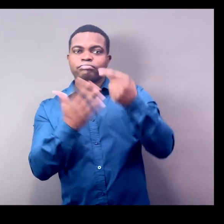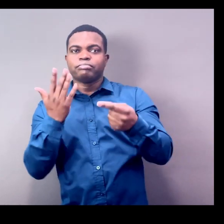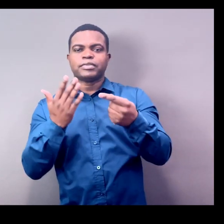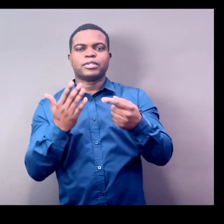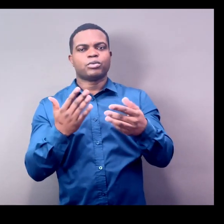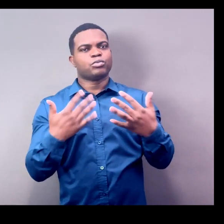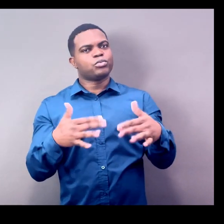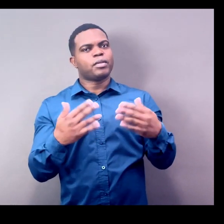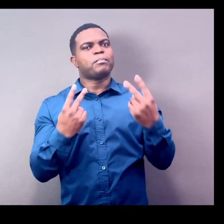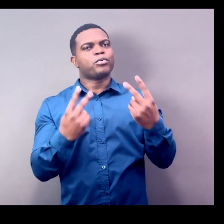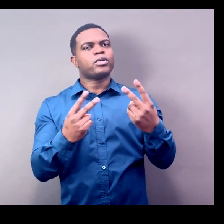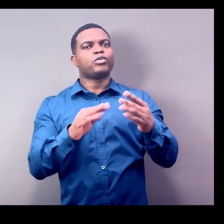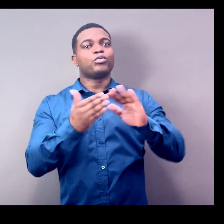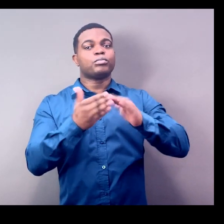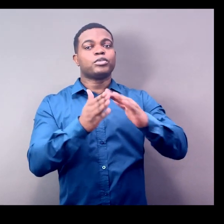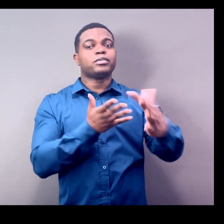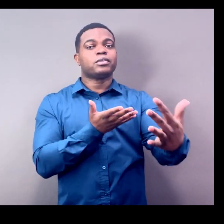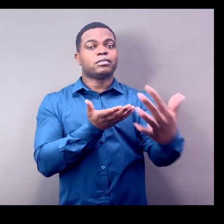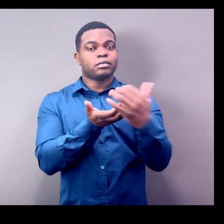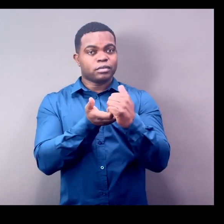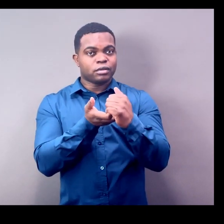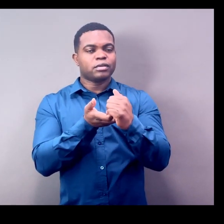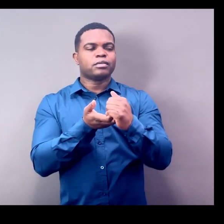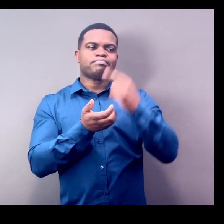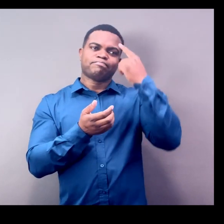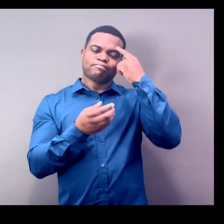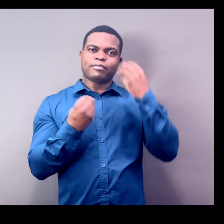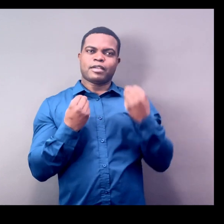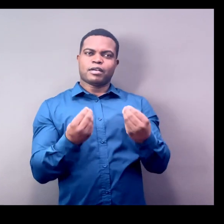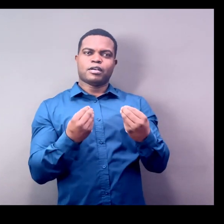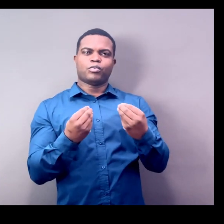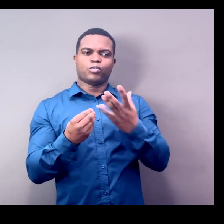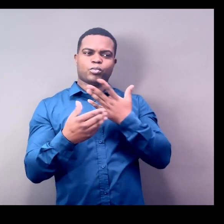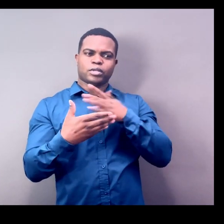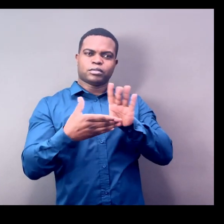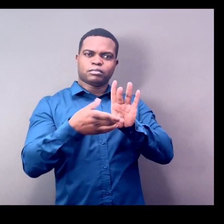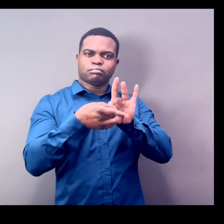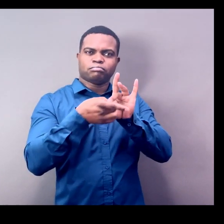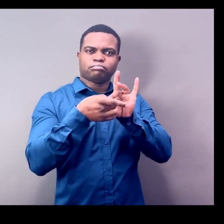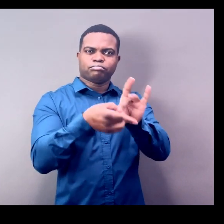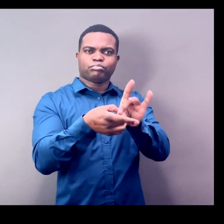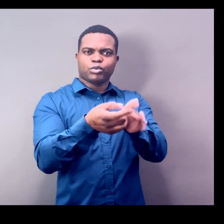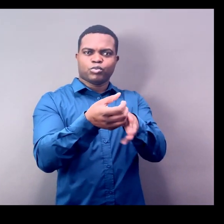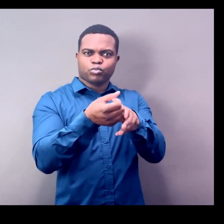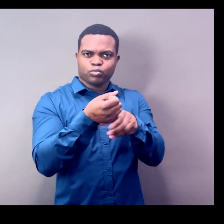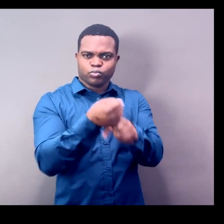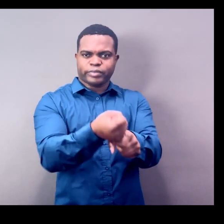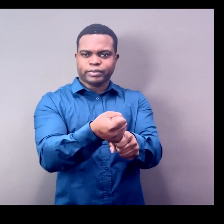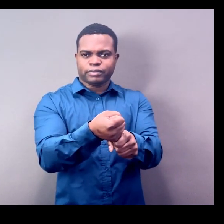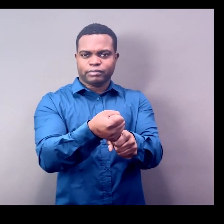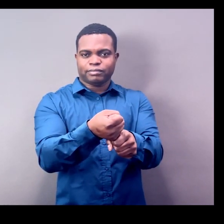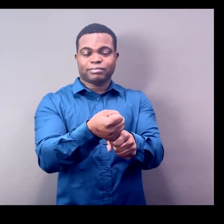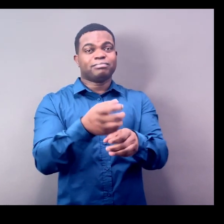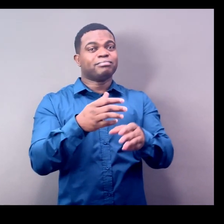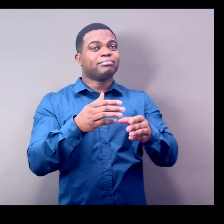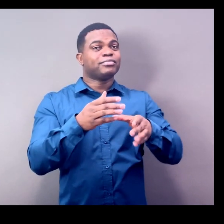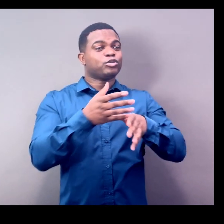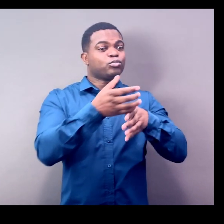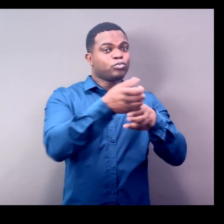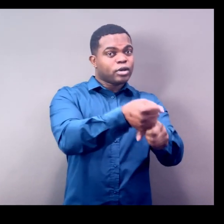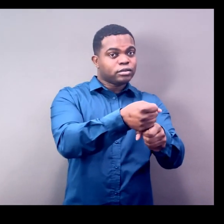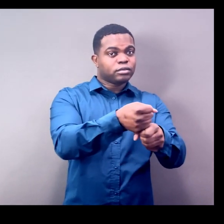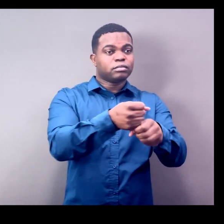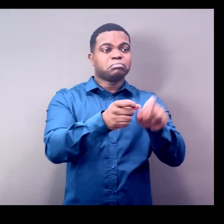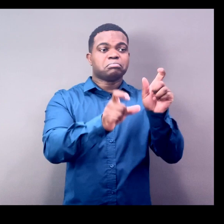efforts, it is important to look at how to build relationship within the community